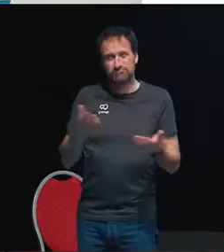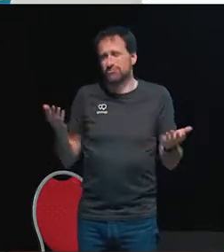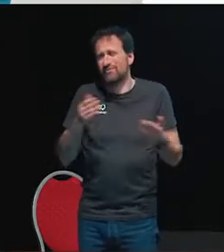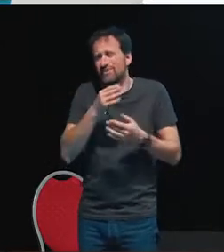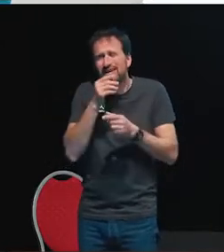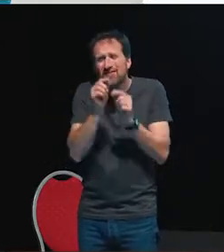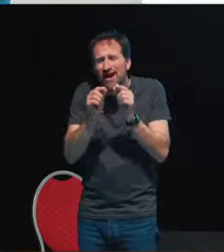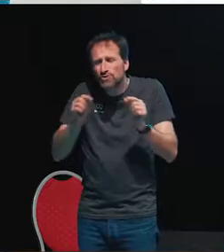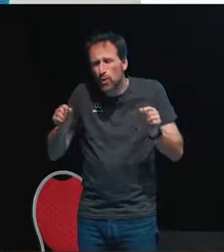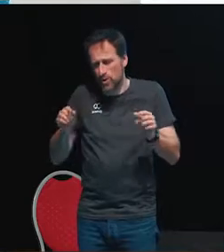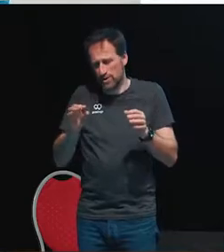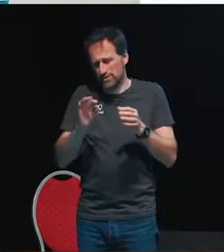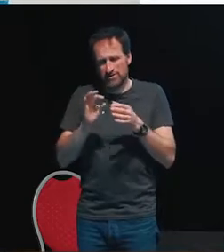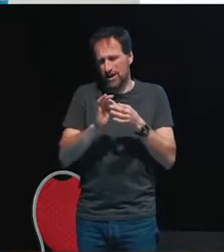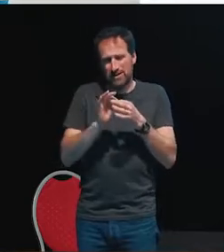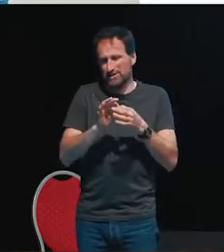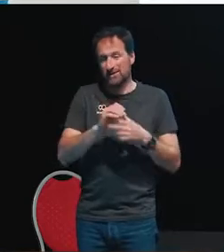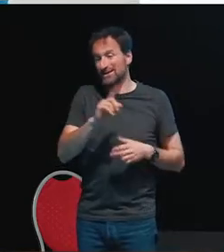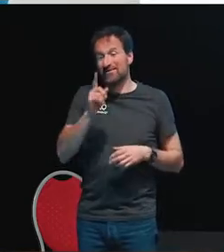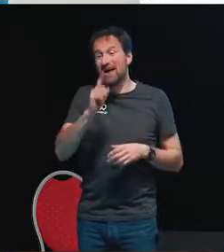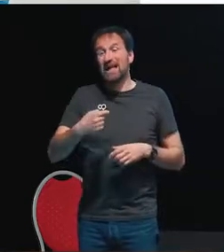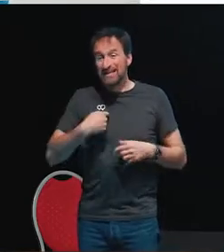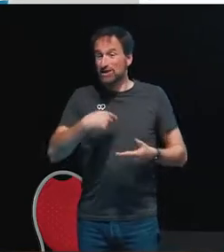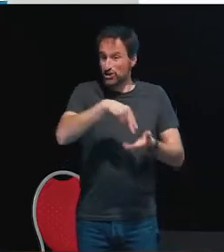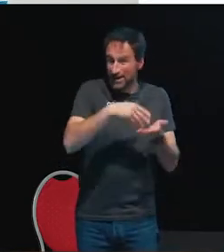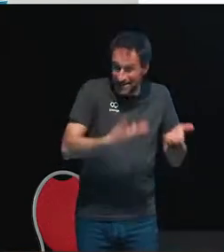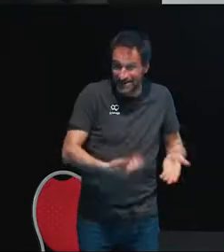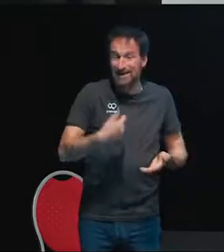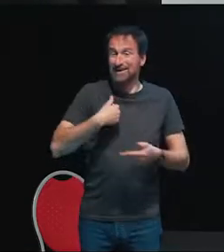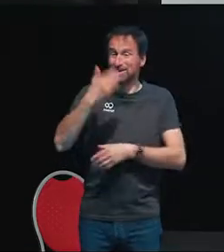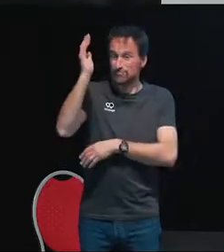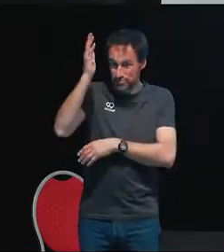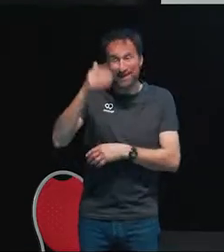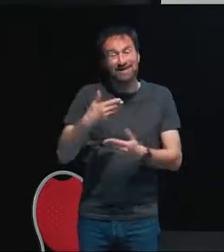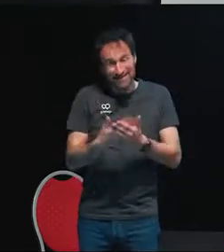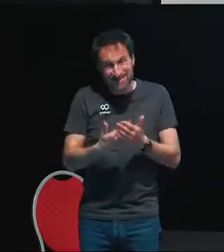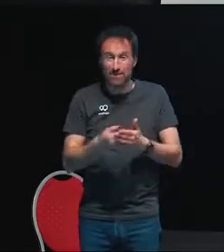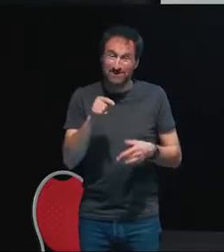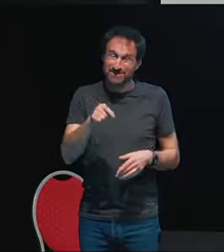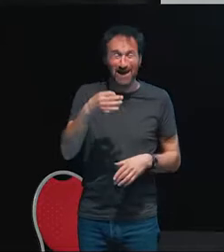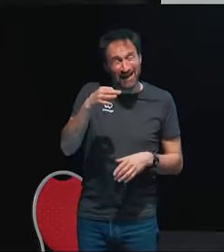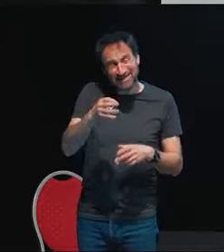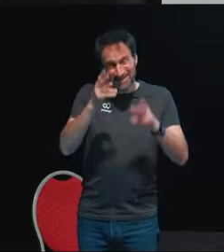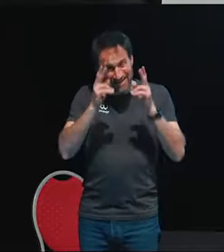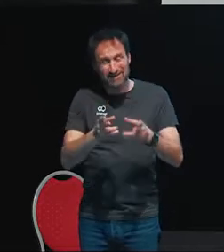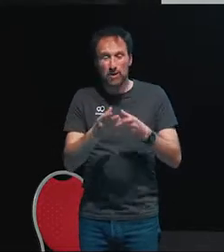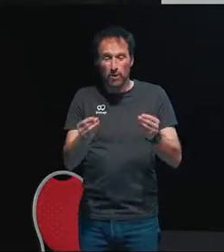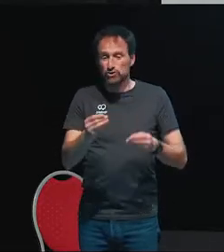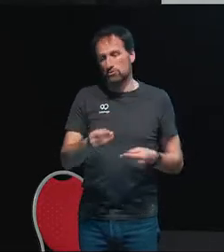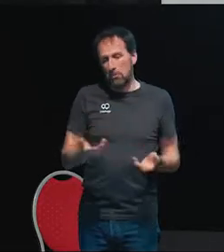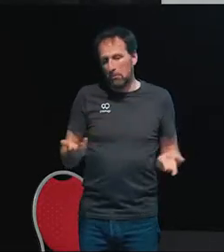because I'm watching this talk because I'm up here on stage that this is exactly the right solution for me it depends a lot on context